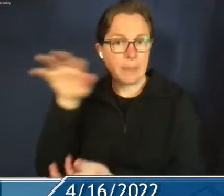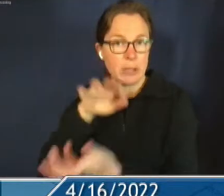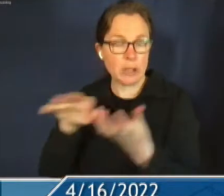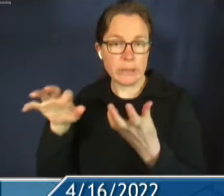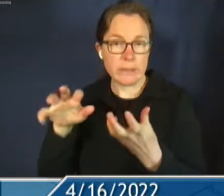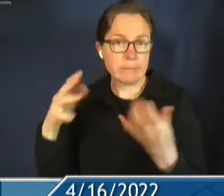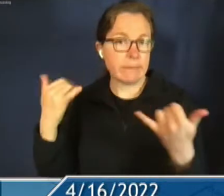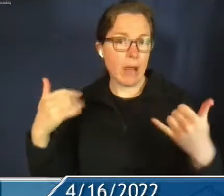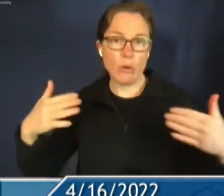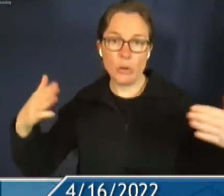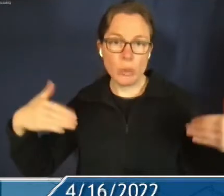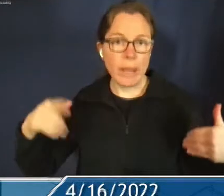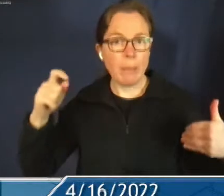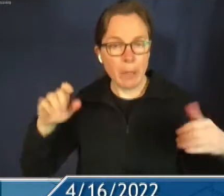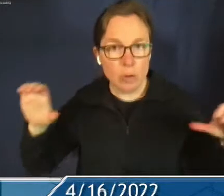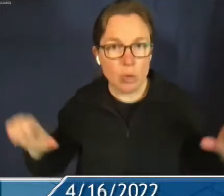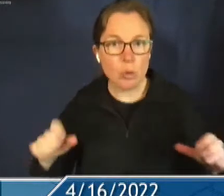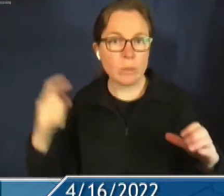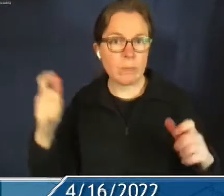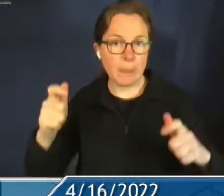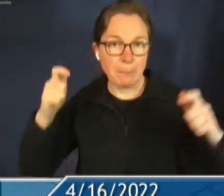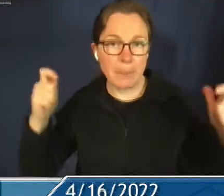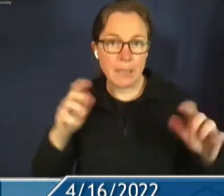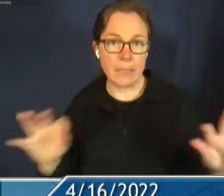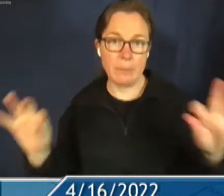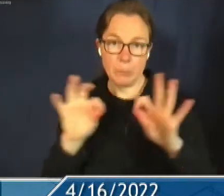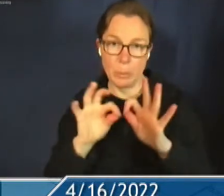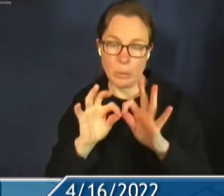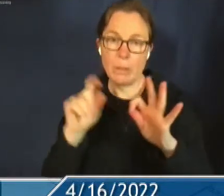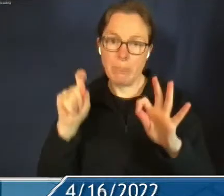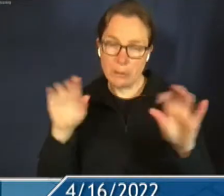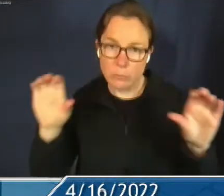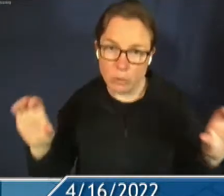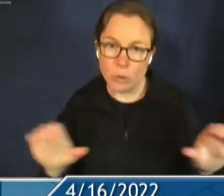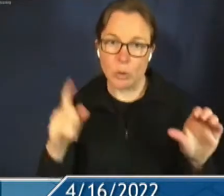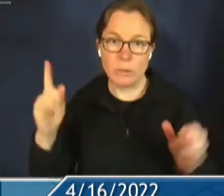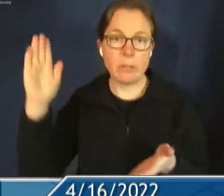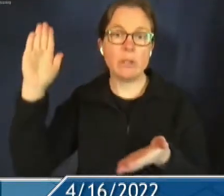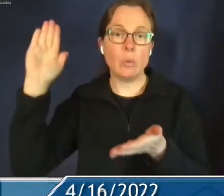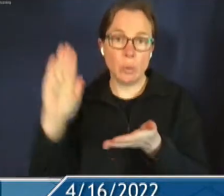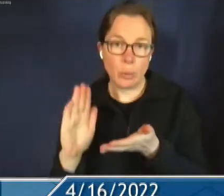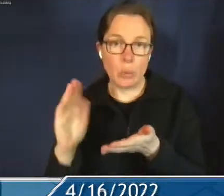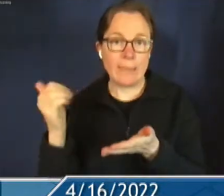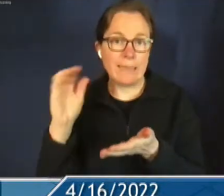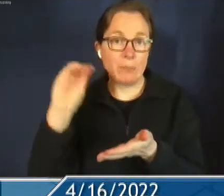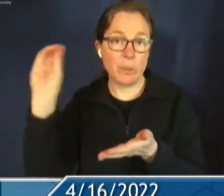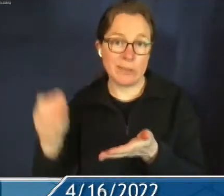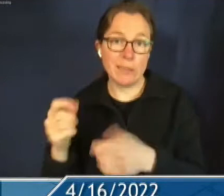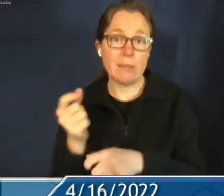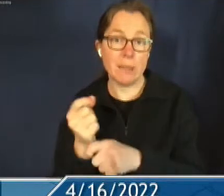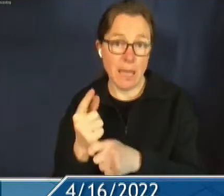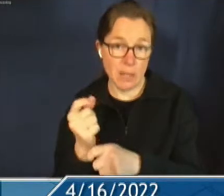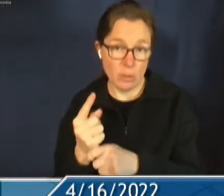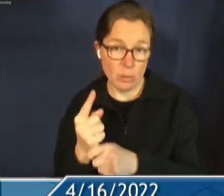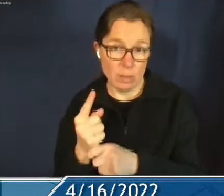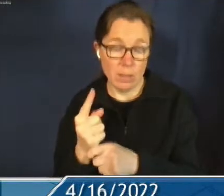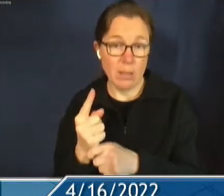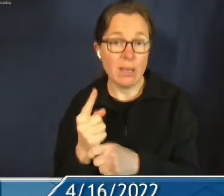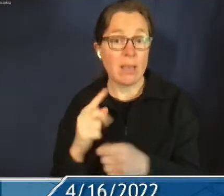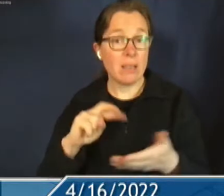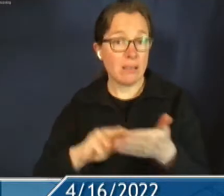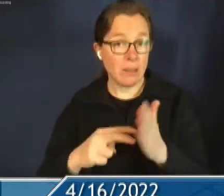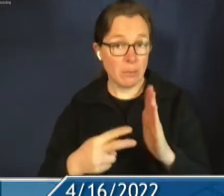big measures. The city needs to take concrete action to decrease emissions by 10% annually. And of course, that means the city